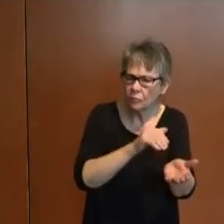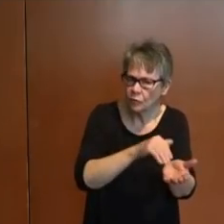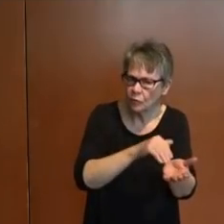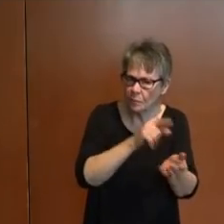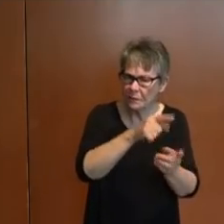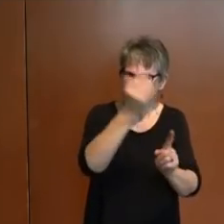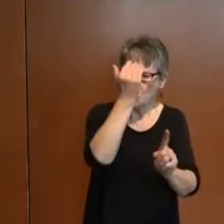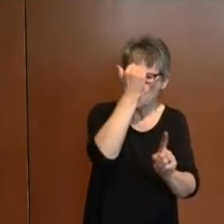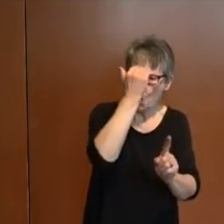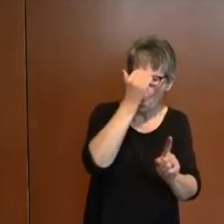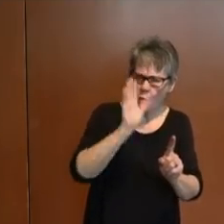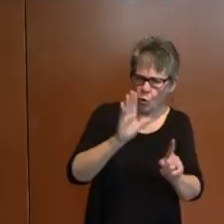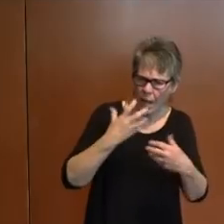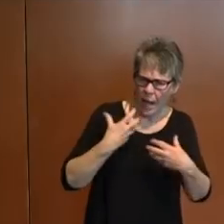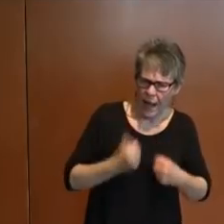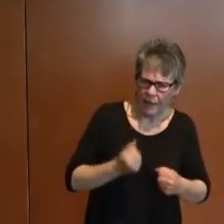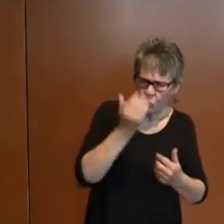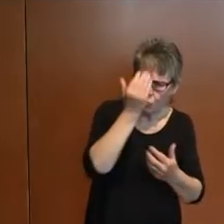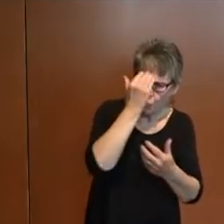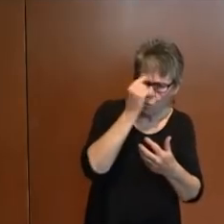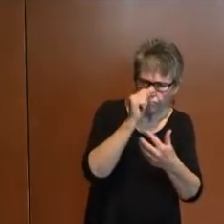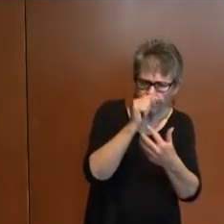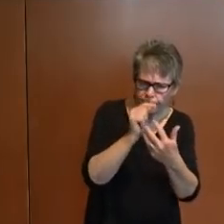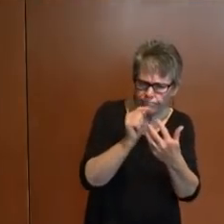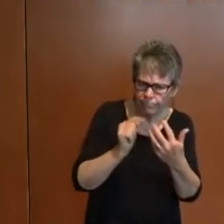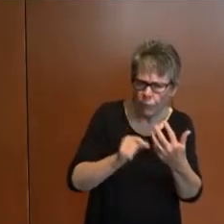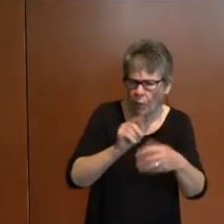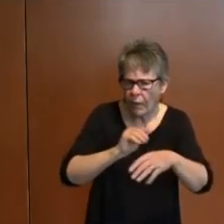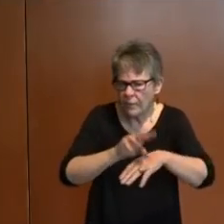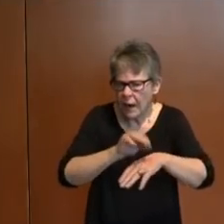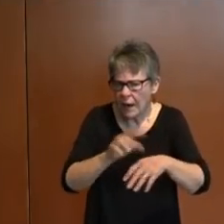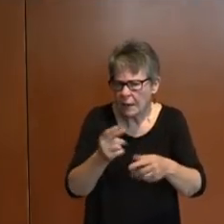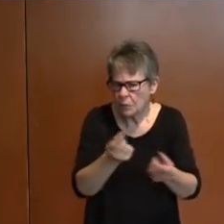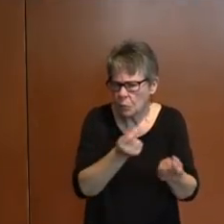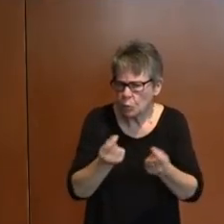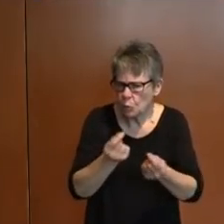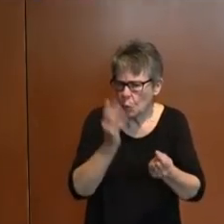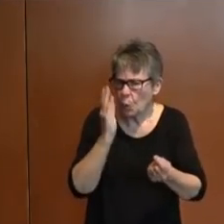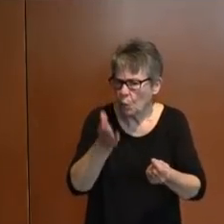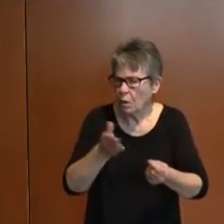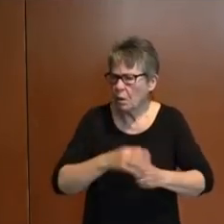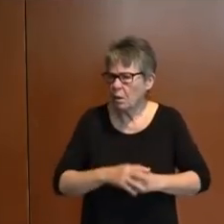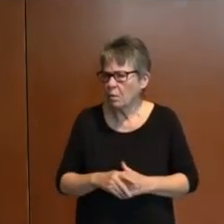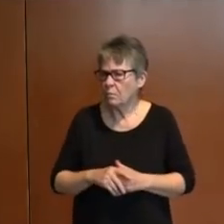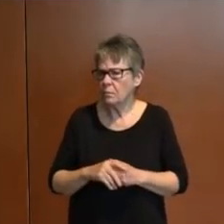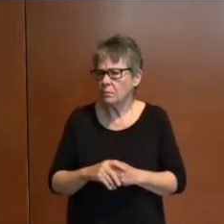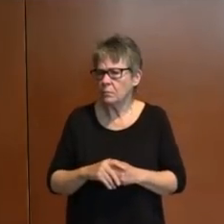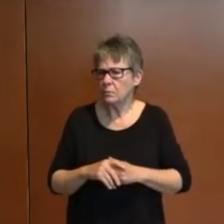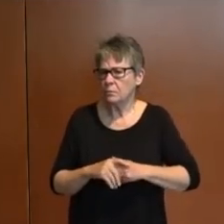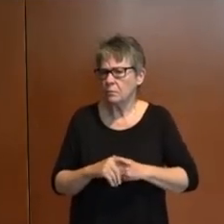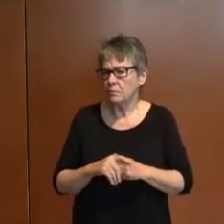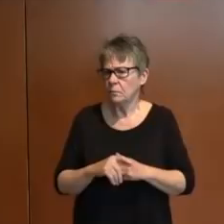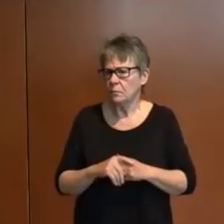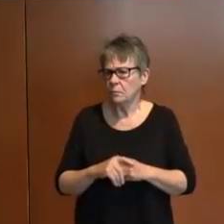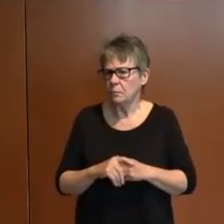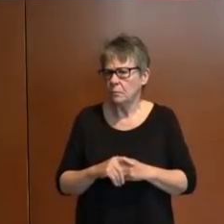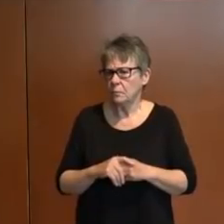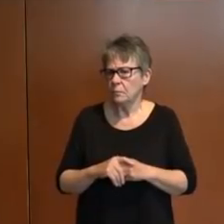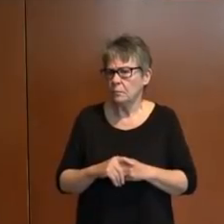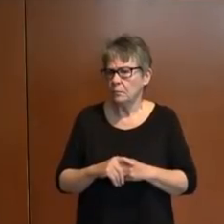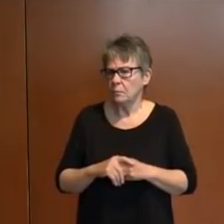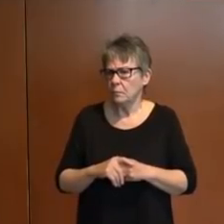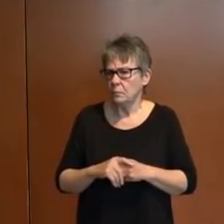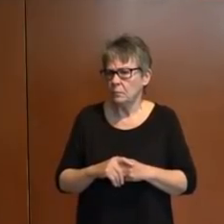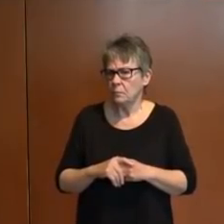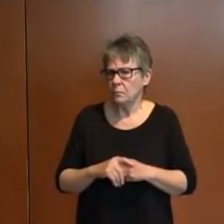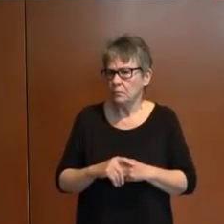should consider getting tested. I mean, again, practicing without a license, there's several buckets of people who should be thinking about getting testing.